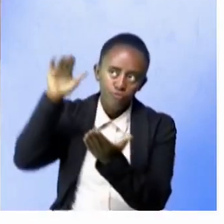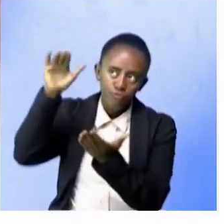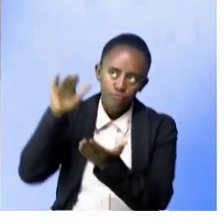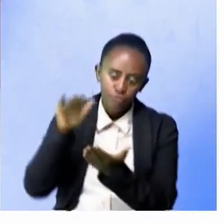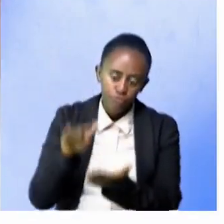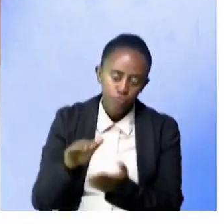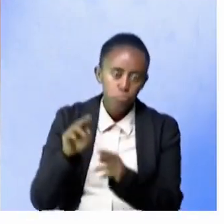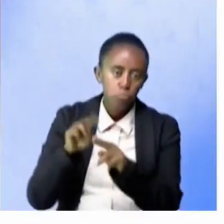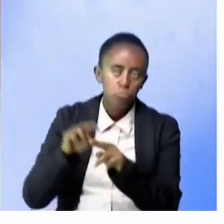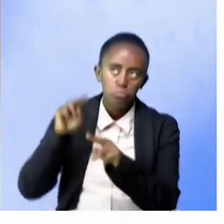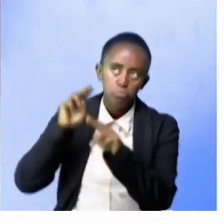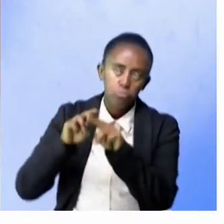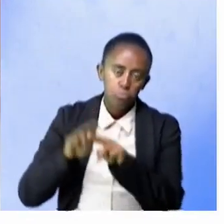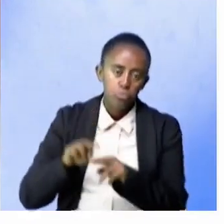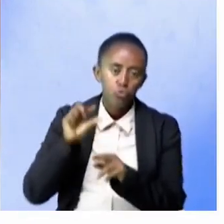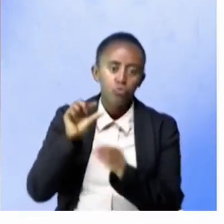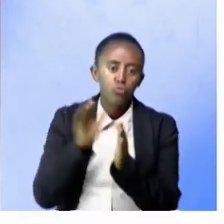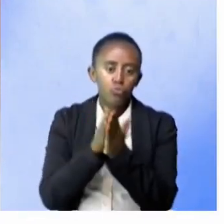on the shelf.